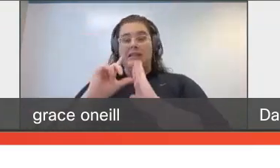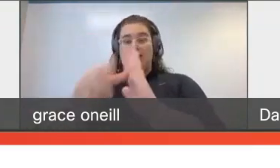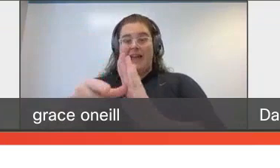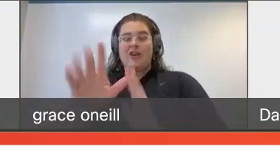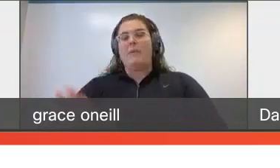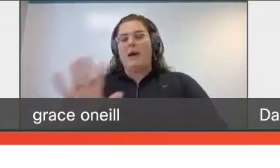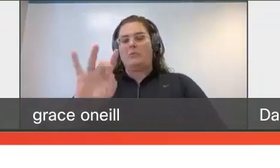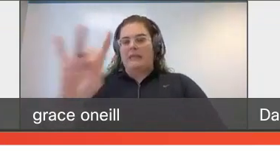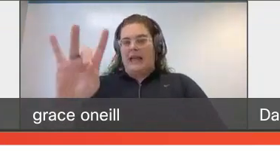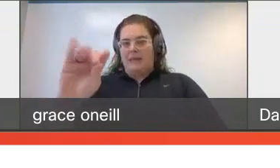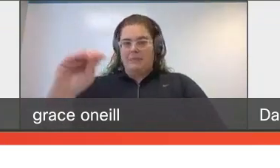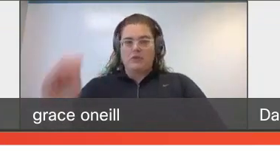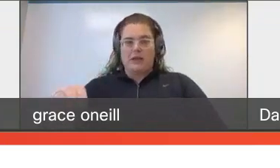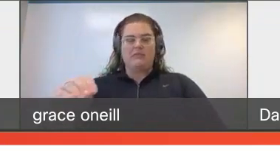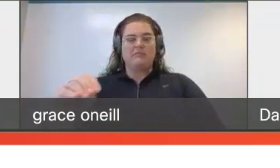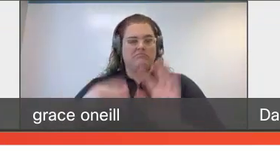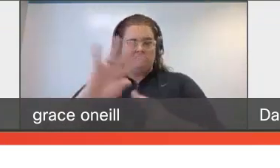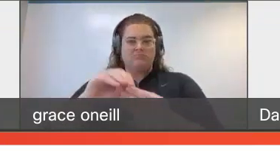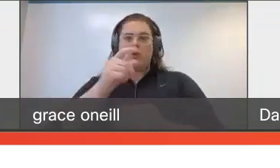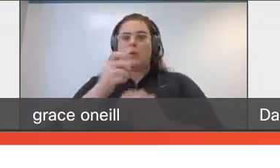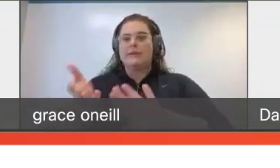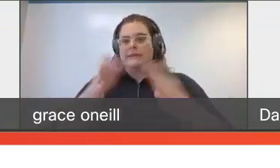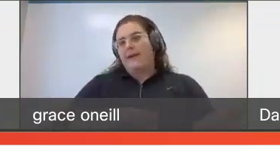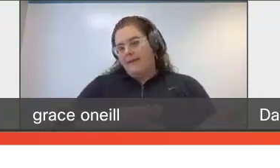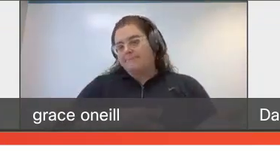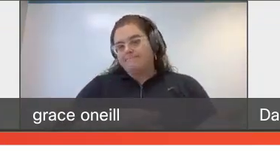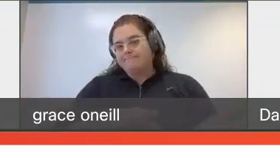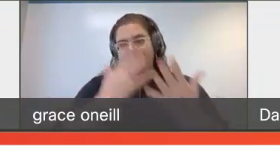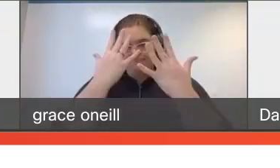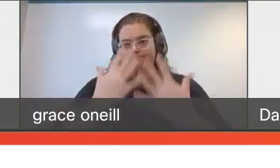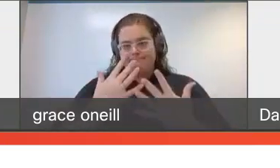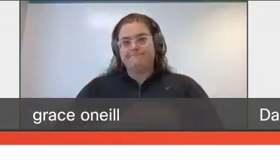have died. So as I indicated before,